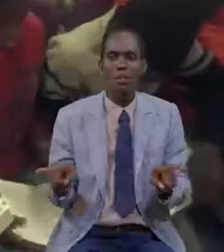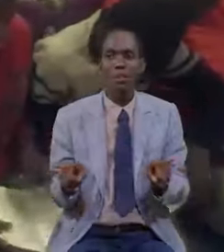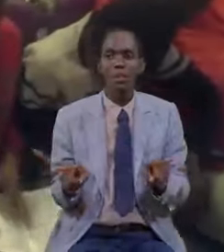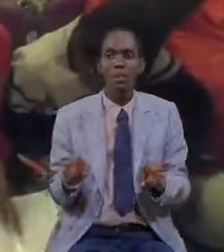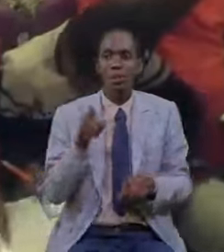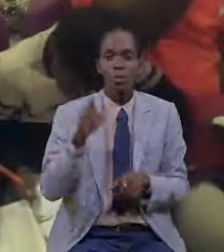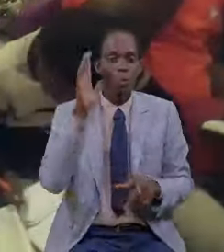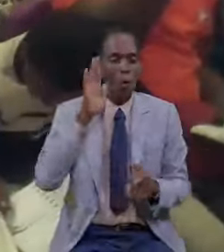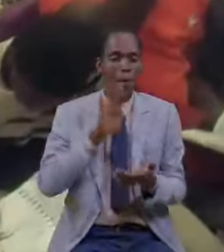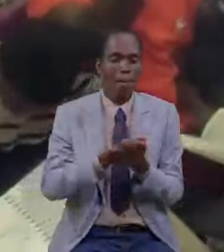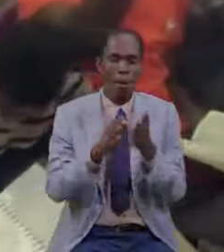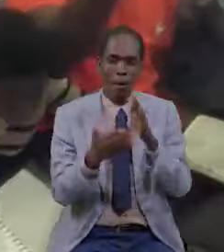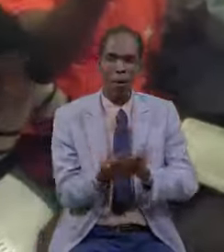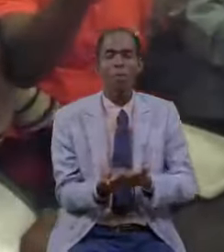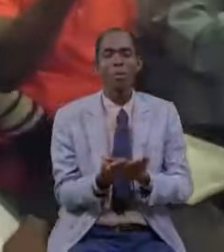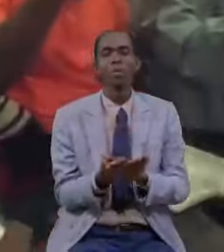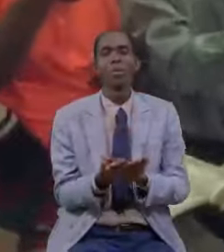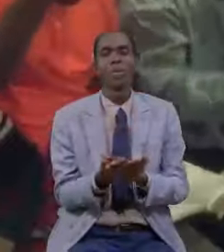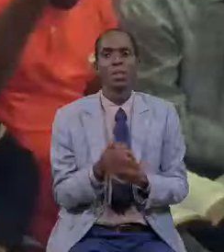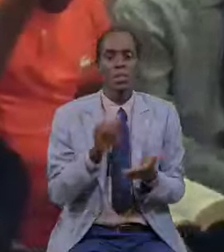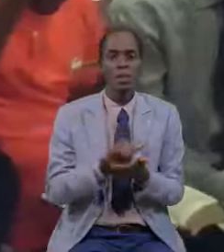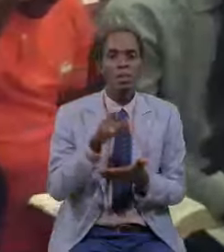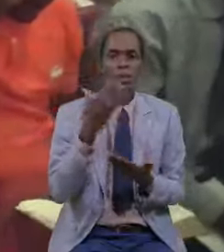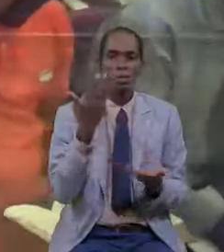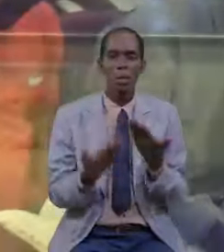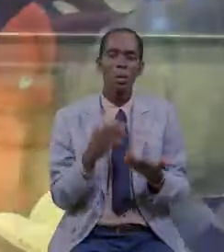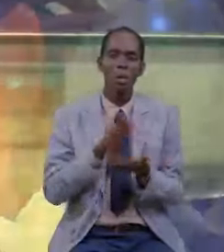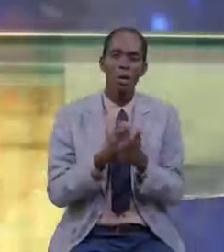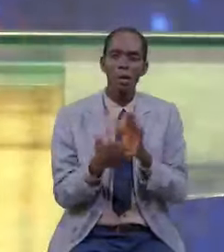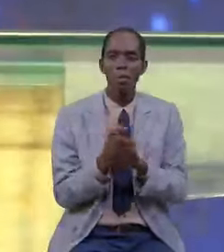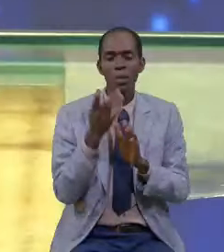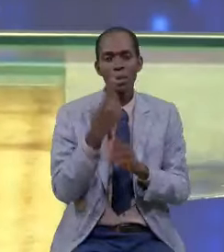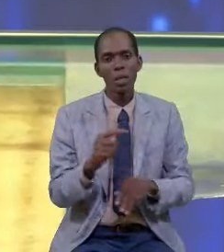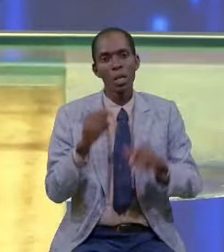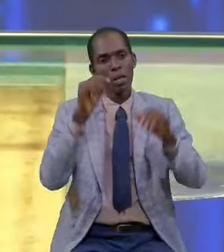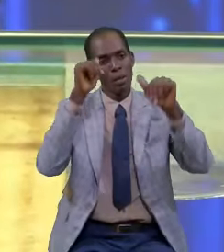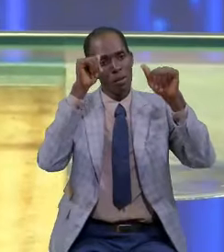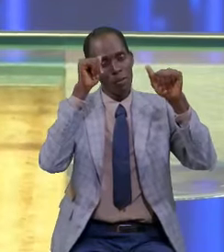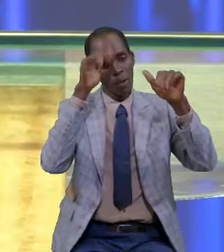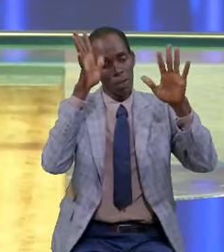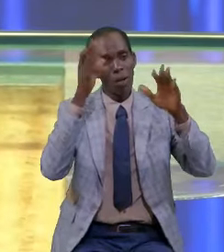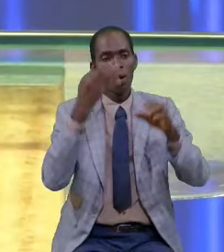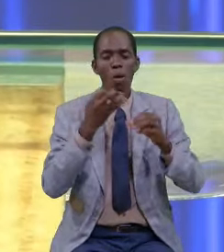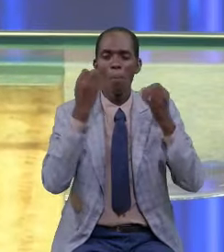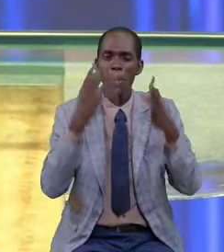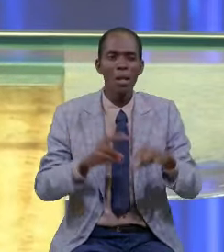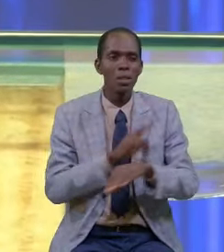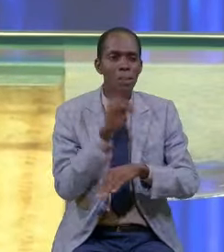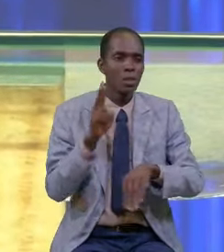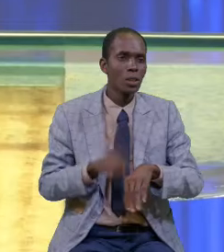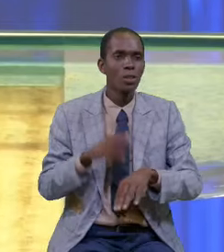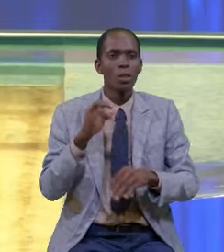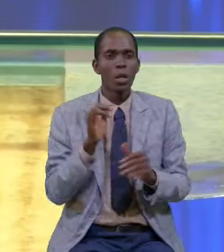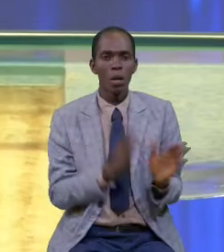will become. That he might become the father of many nations, according to that which was spoken,